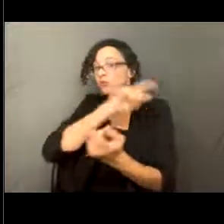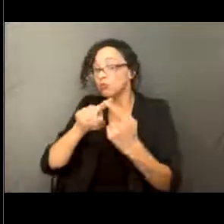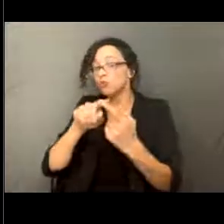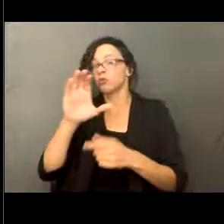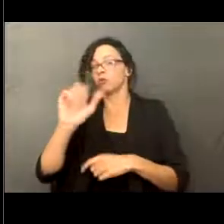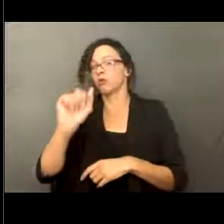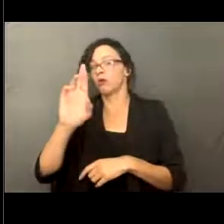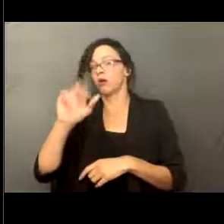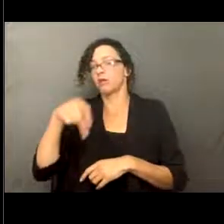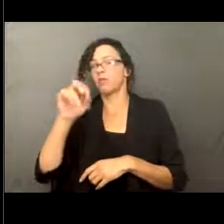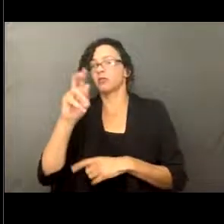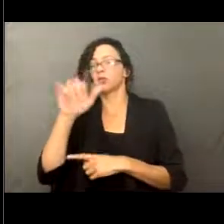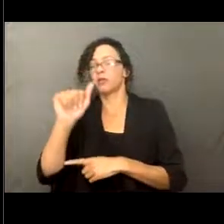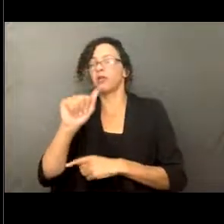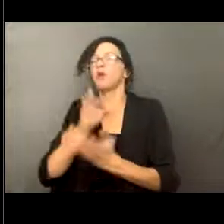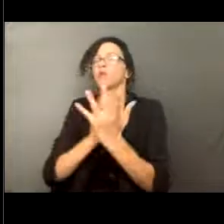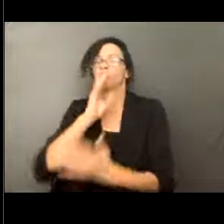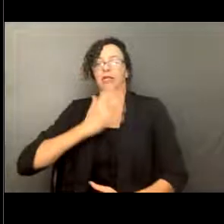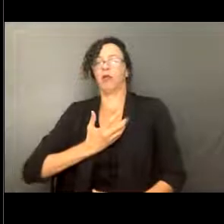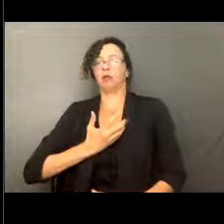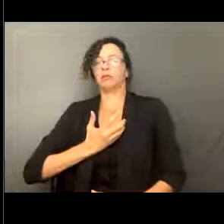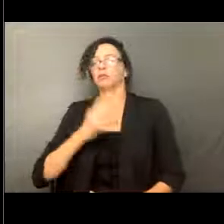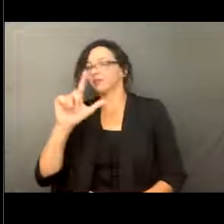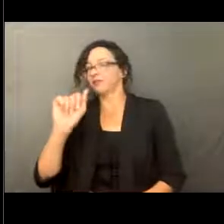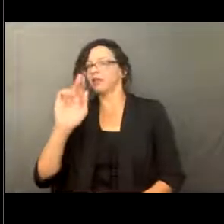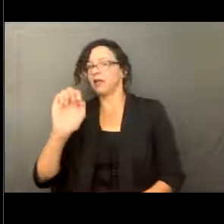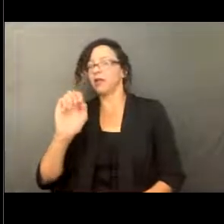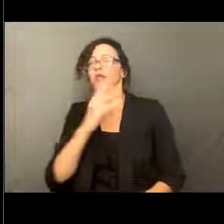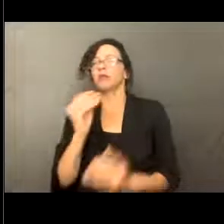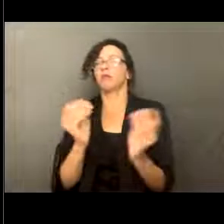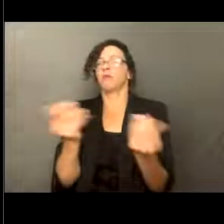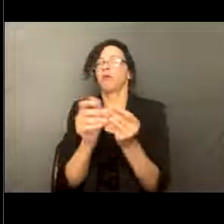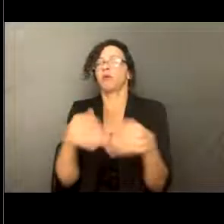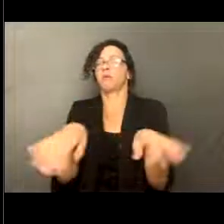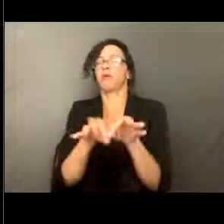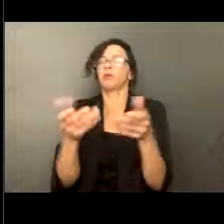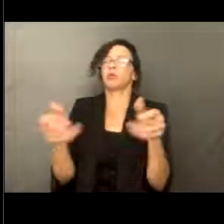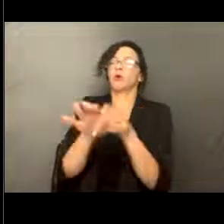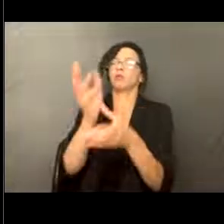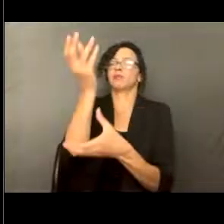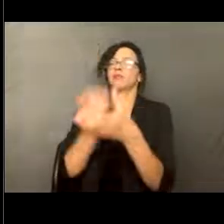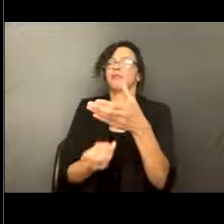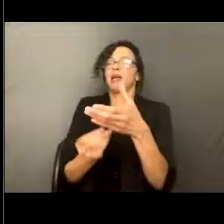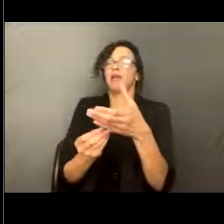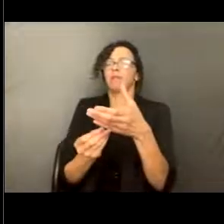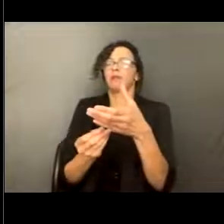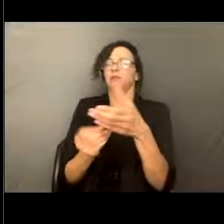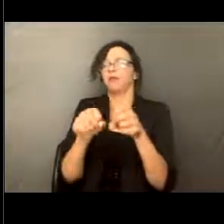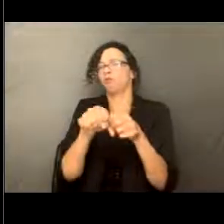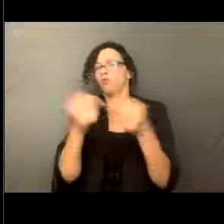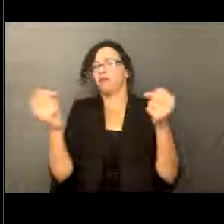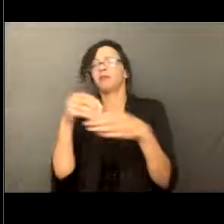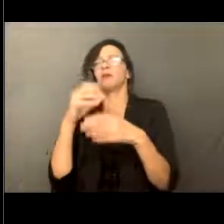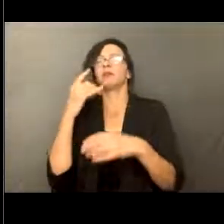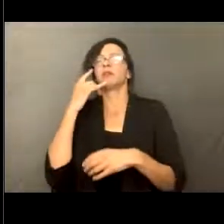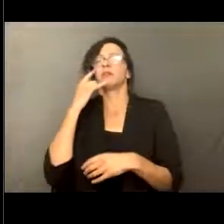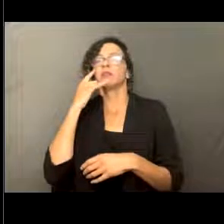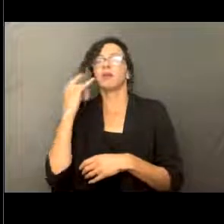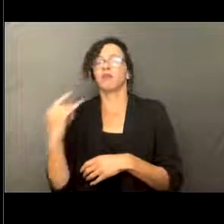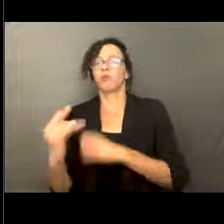even more importantly, I think it closes a gap in the California Coastal Trail. The project location is within